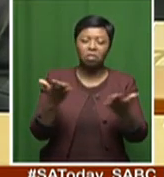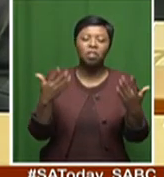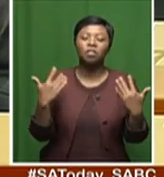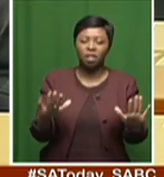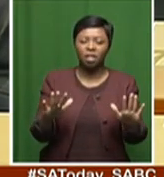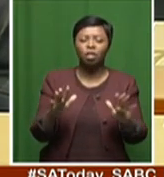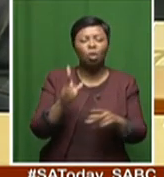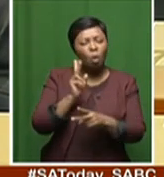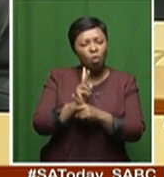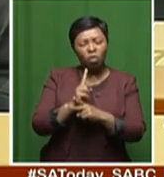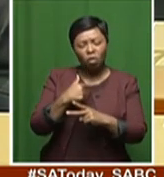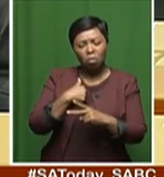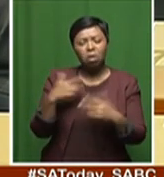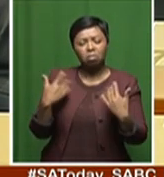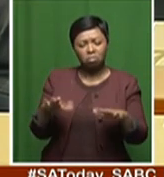to